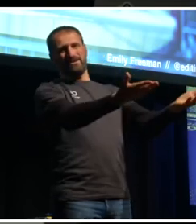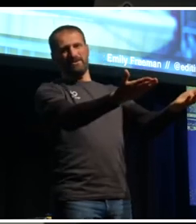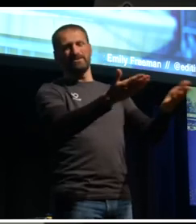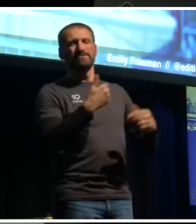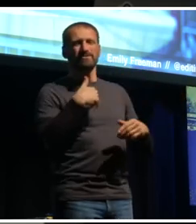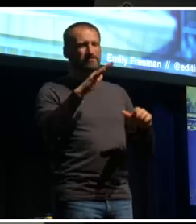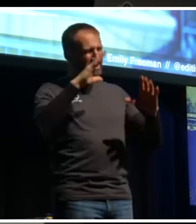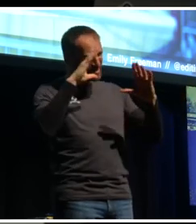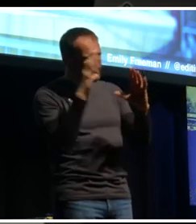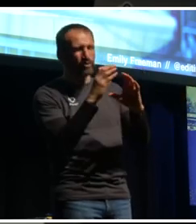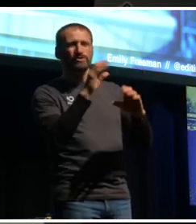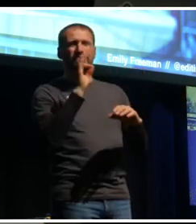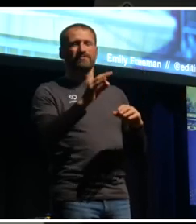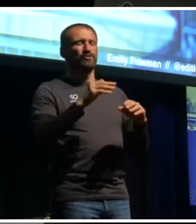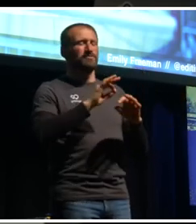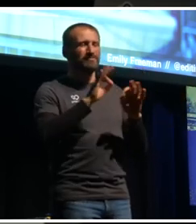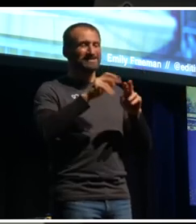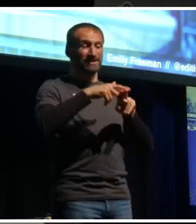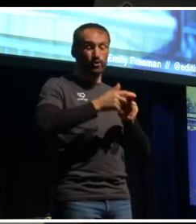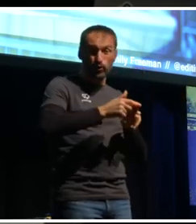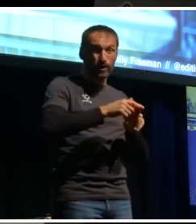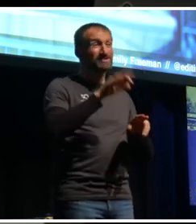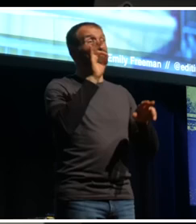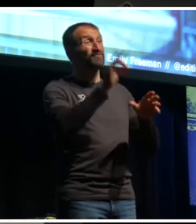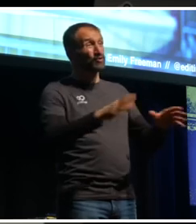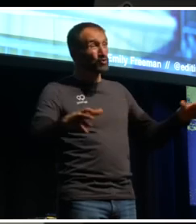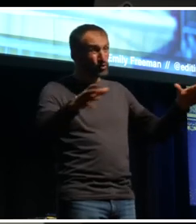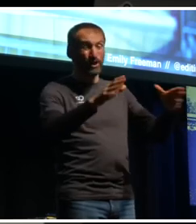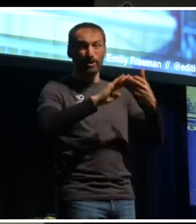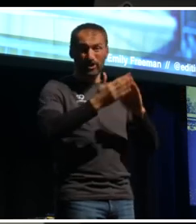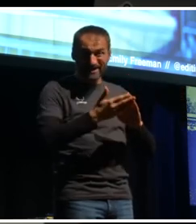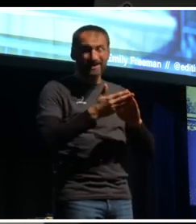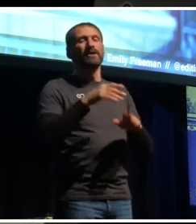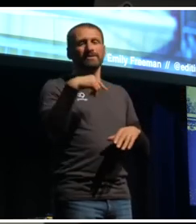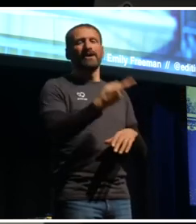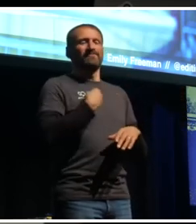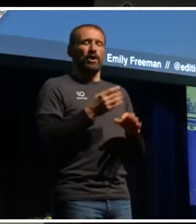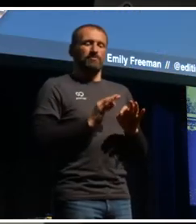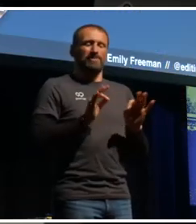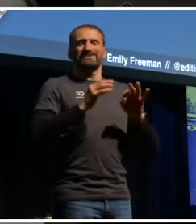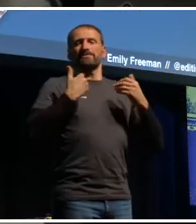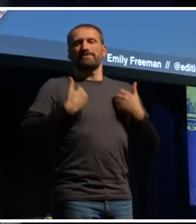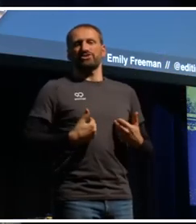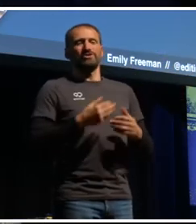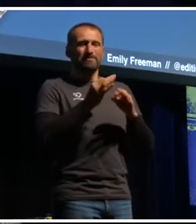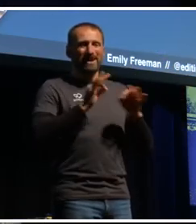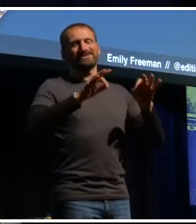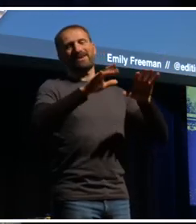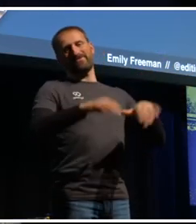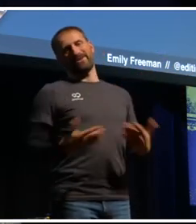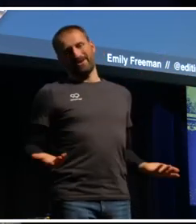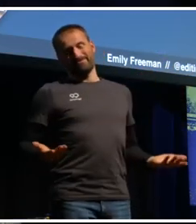better tools as a community, the better we will become as developers and as humans. Thank you.